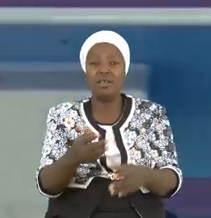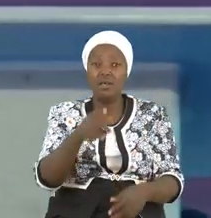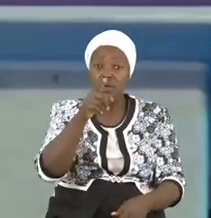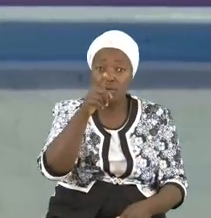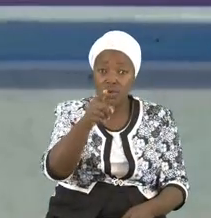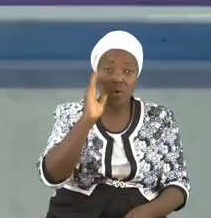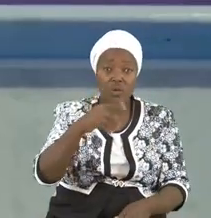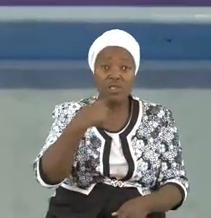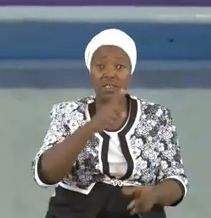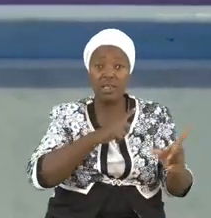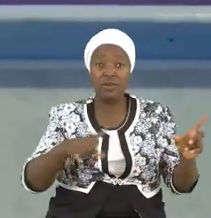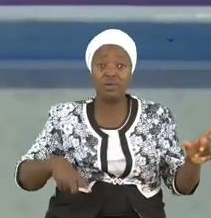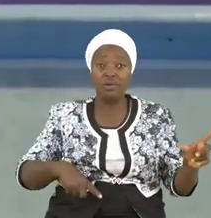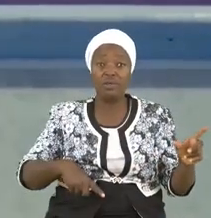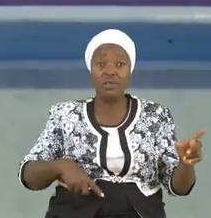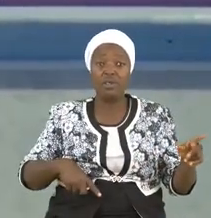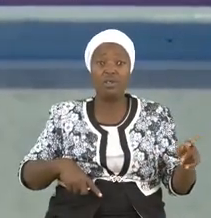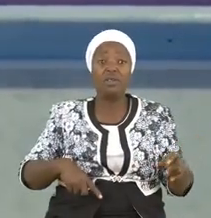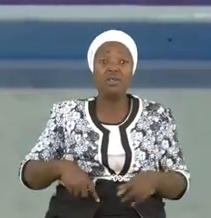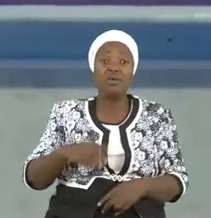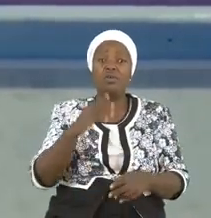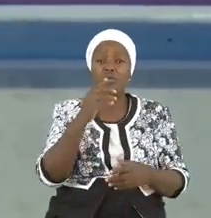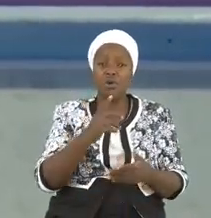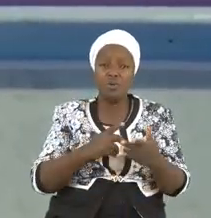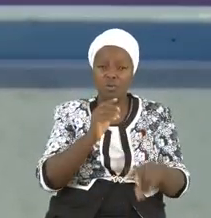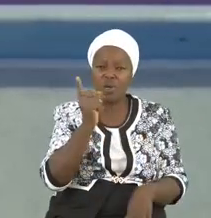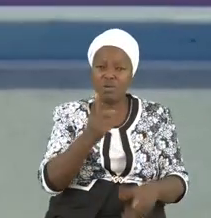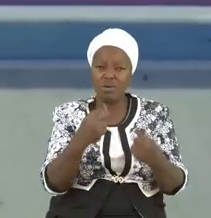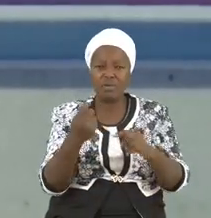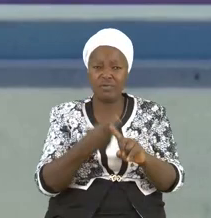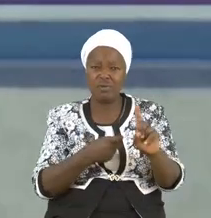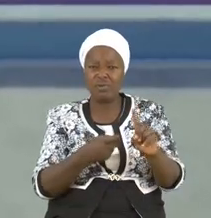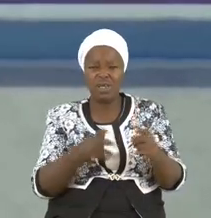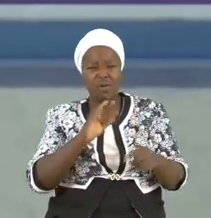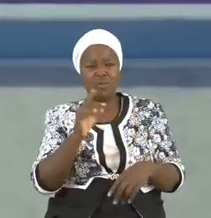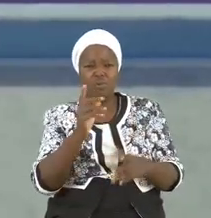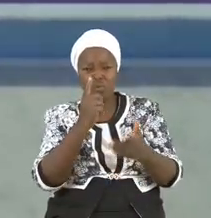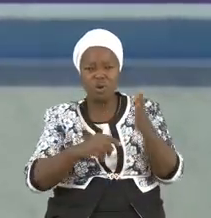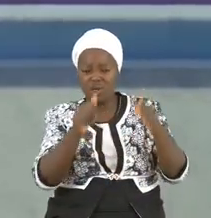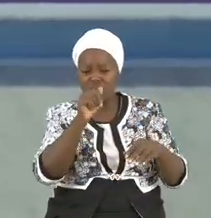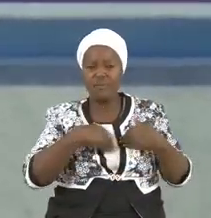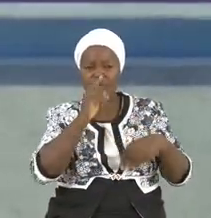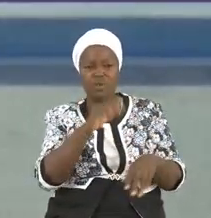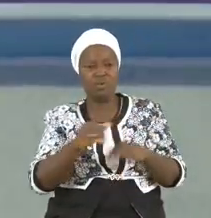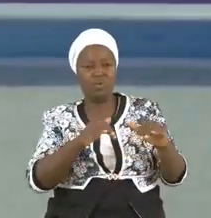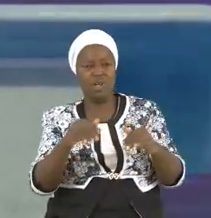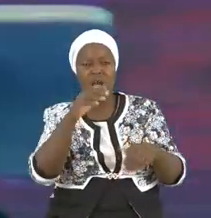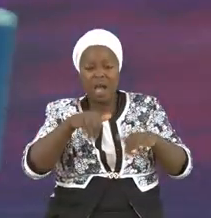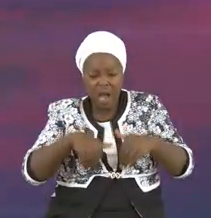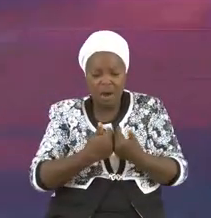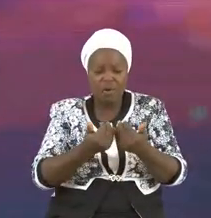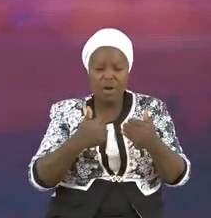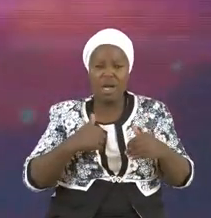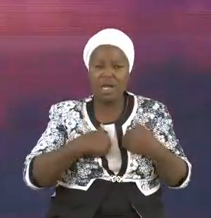you coming from? What have you been doing? What has your life been? The thing that will destroy your